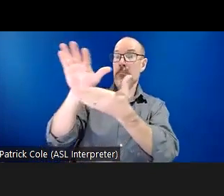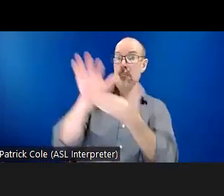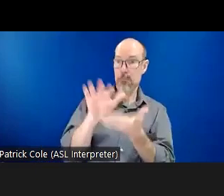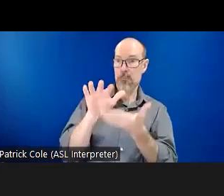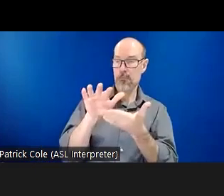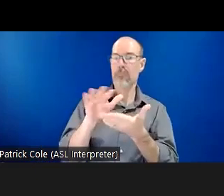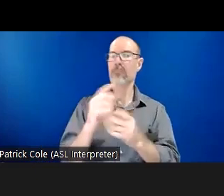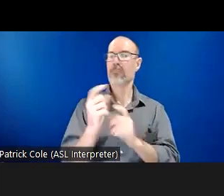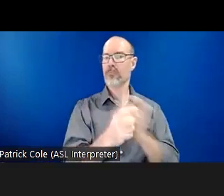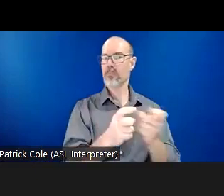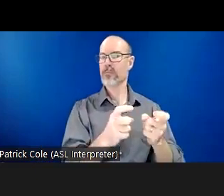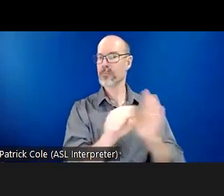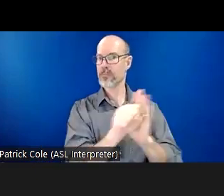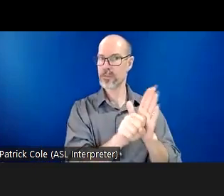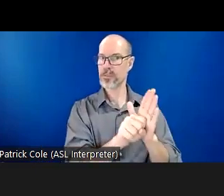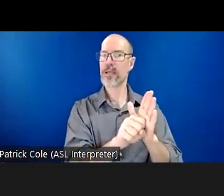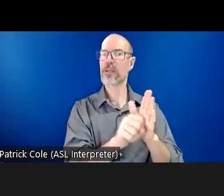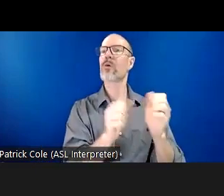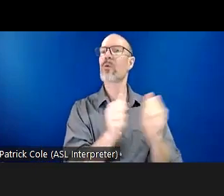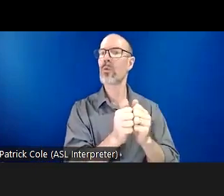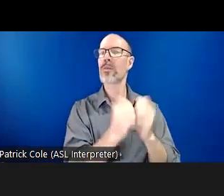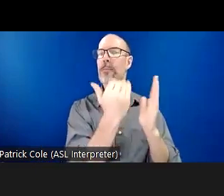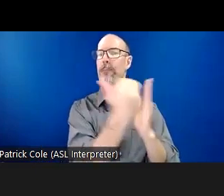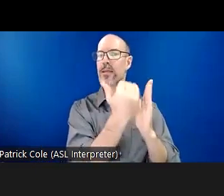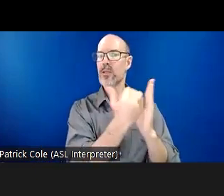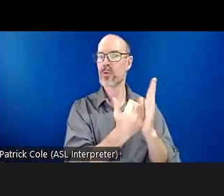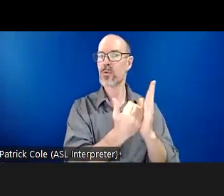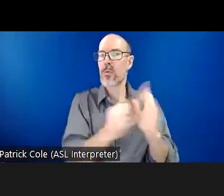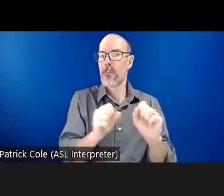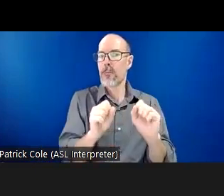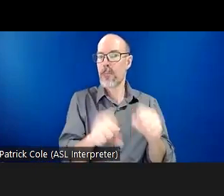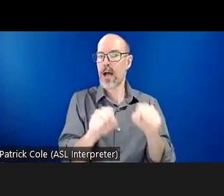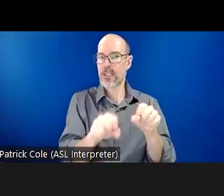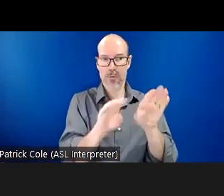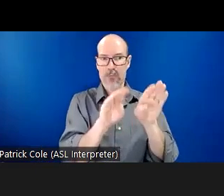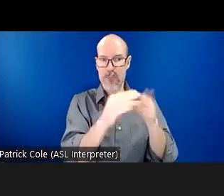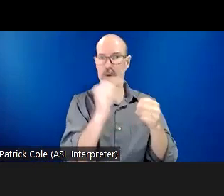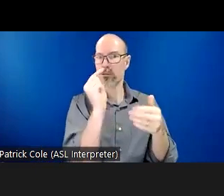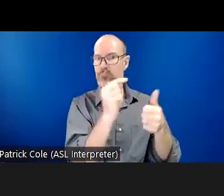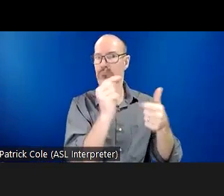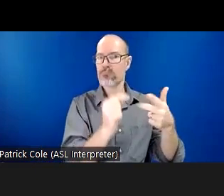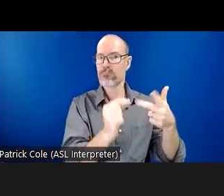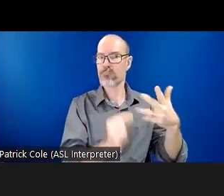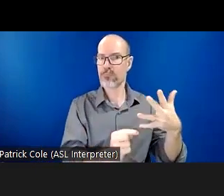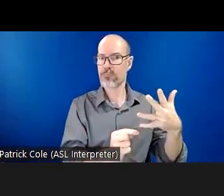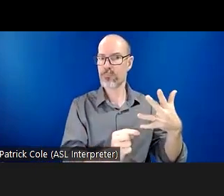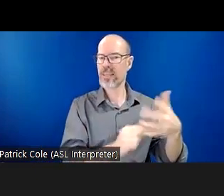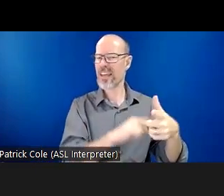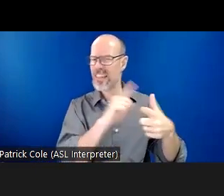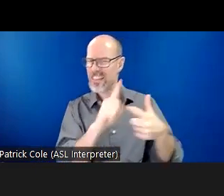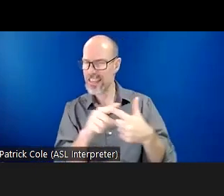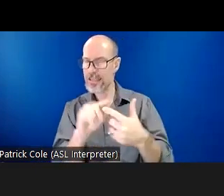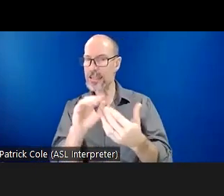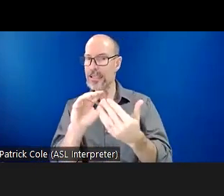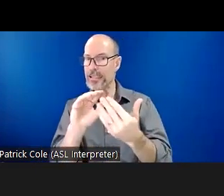state with this menu of possible focuses, and then cities and towns apply?